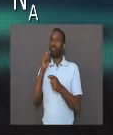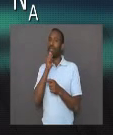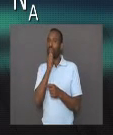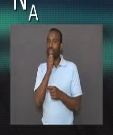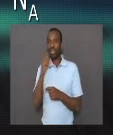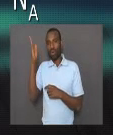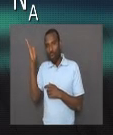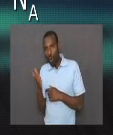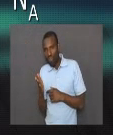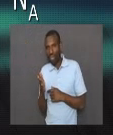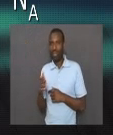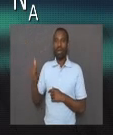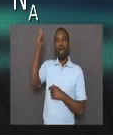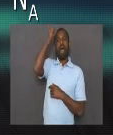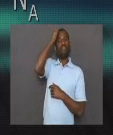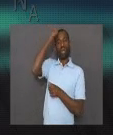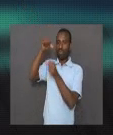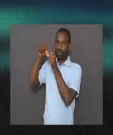Avogadro's constant.